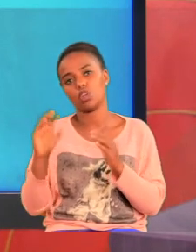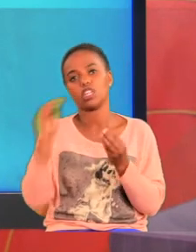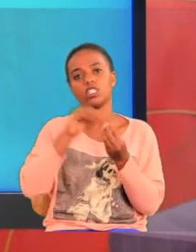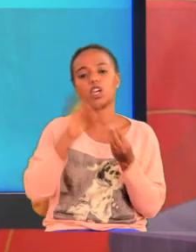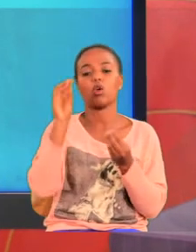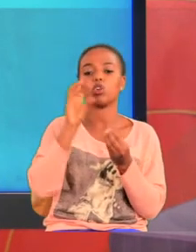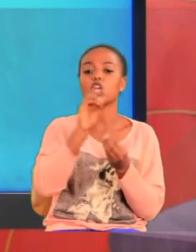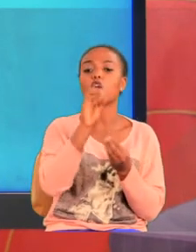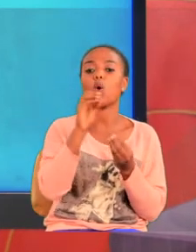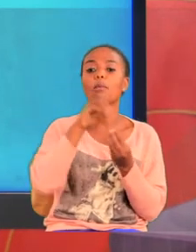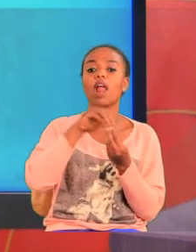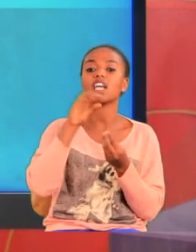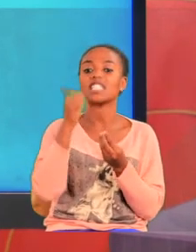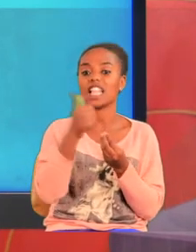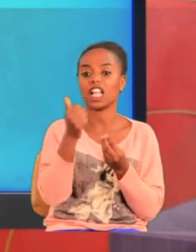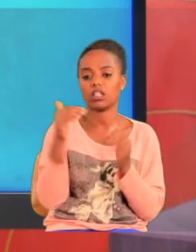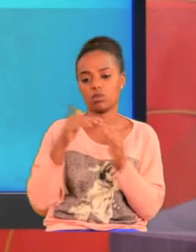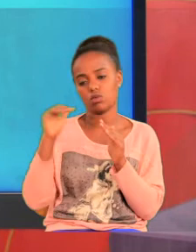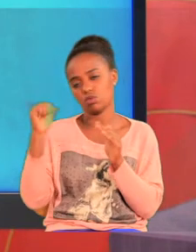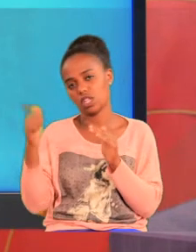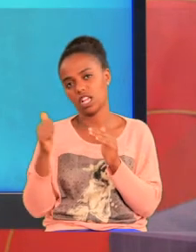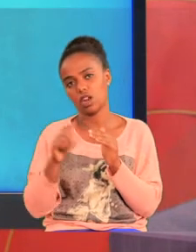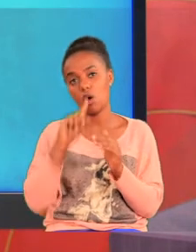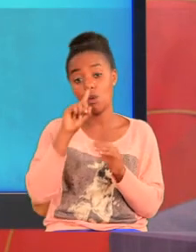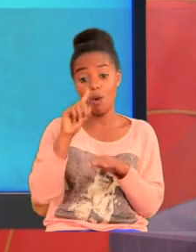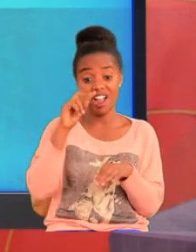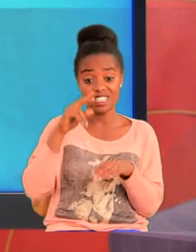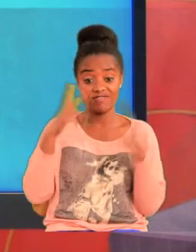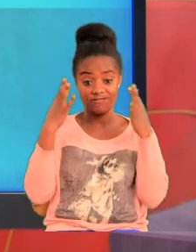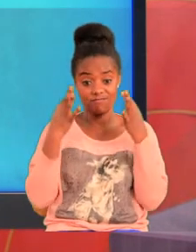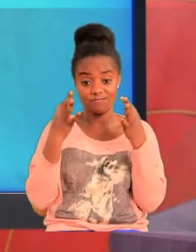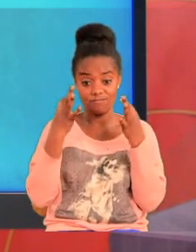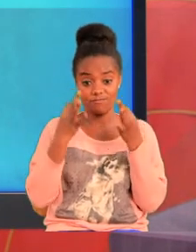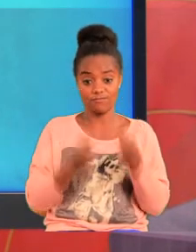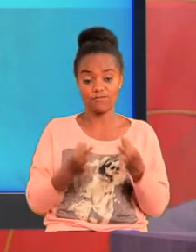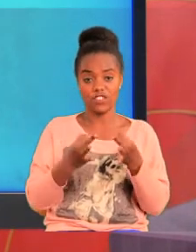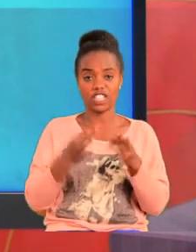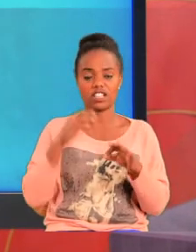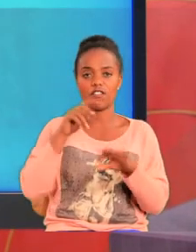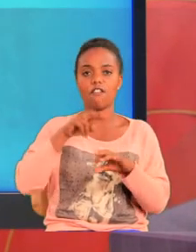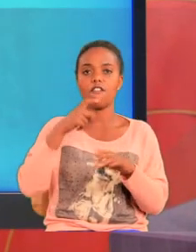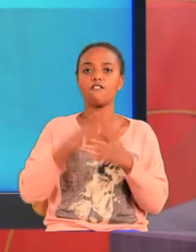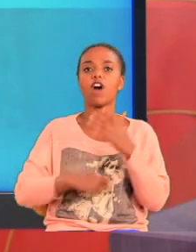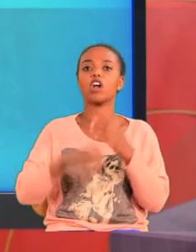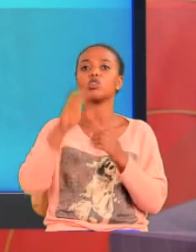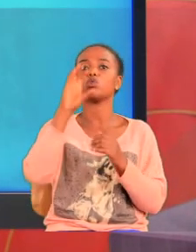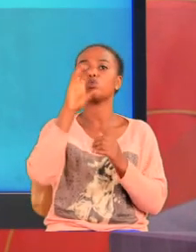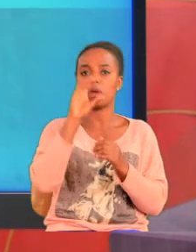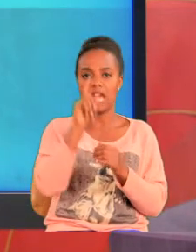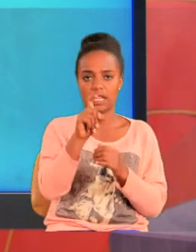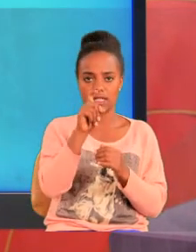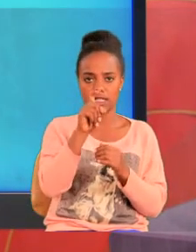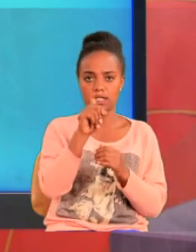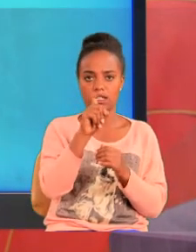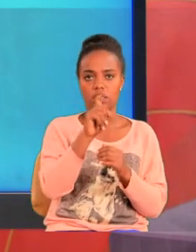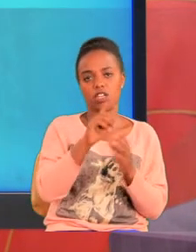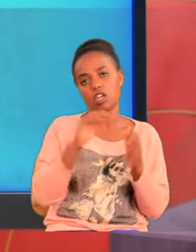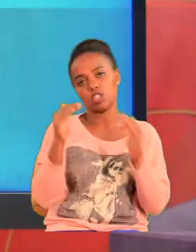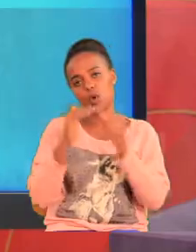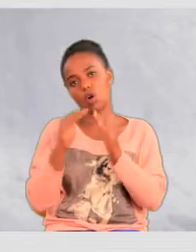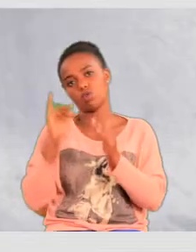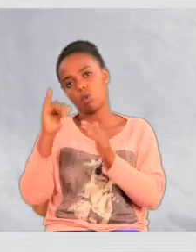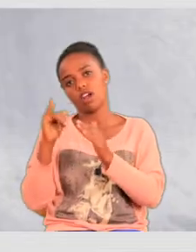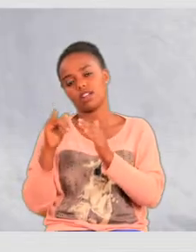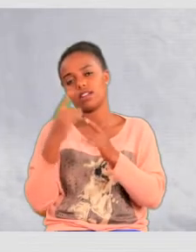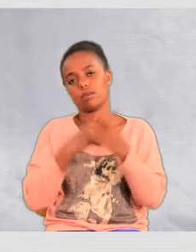gives you 10. So we can find one fixed value of x which stands with all values of y so that this property is